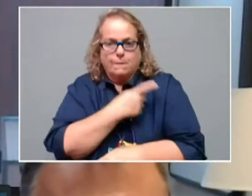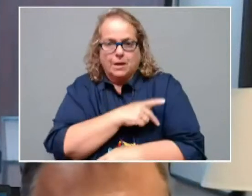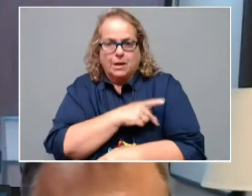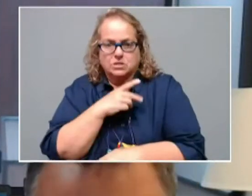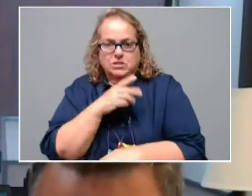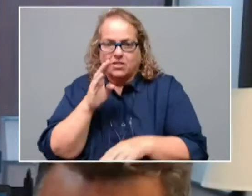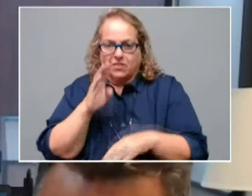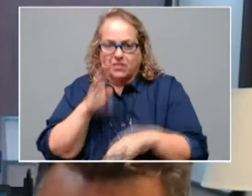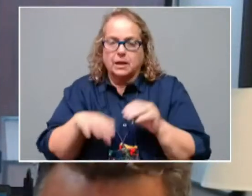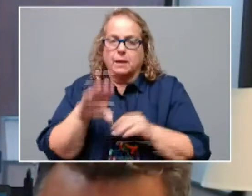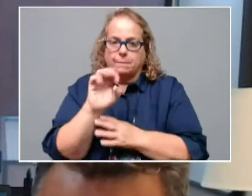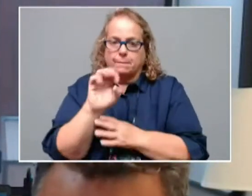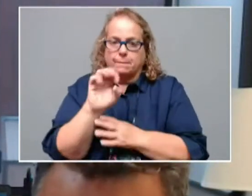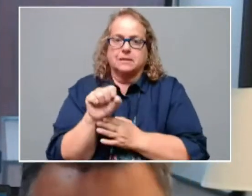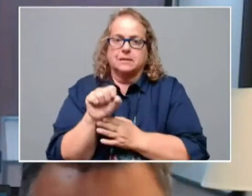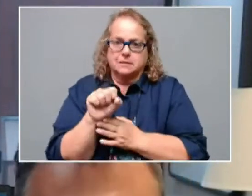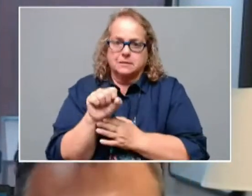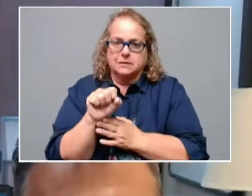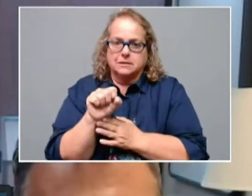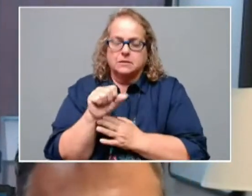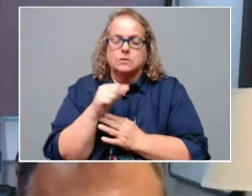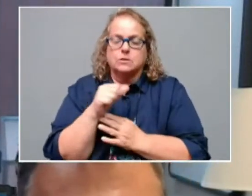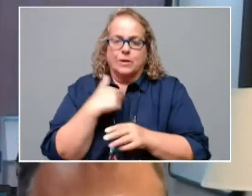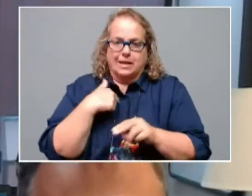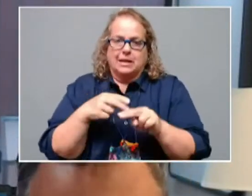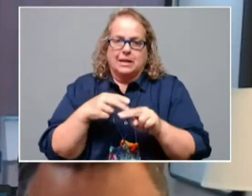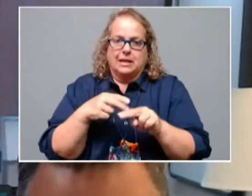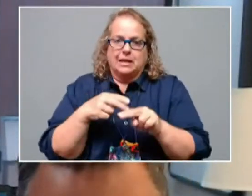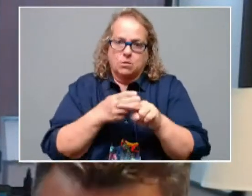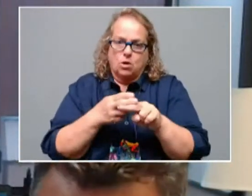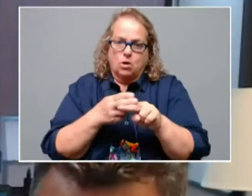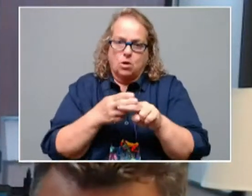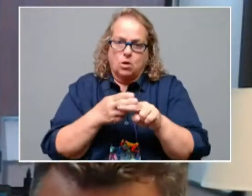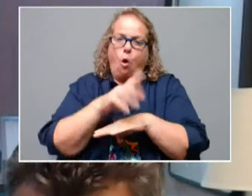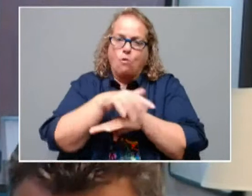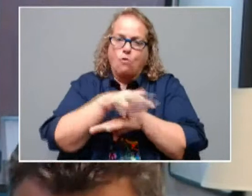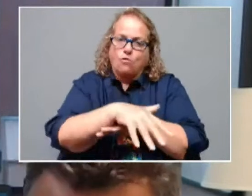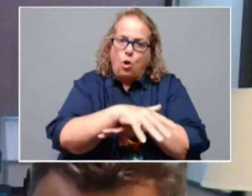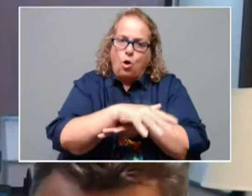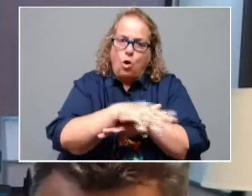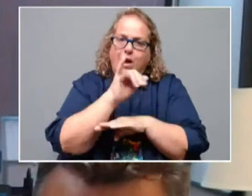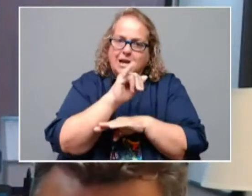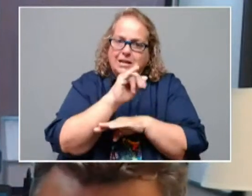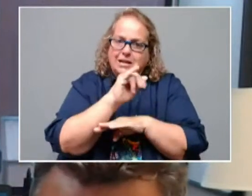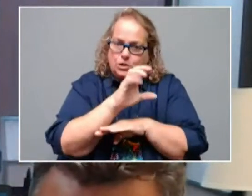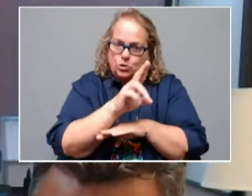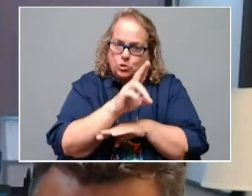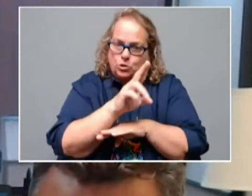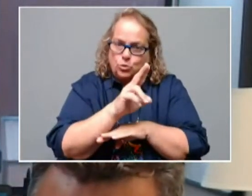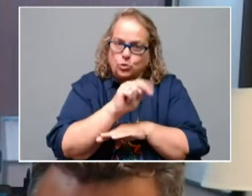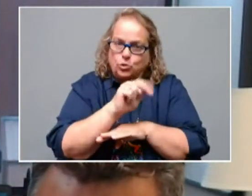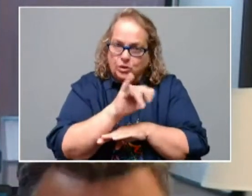beds. So we're in a temporary overflow intensive care unit, or we wouldn't be able to do it.